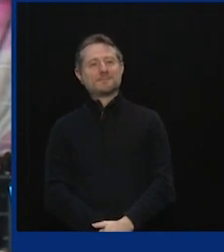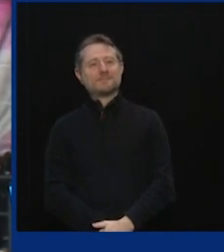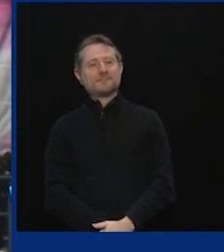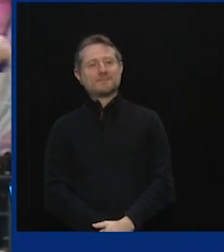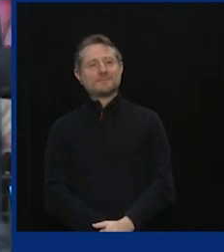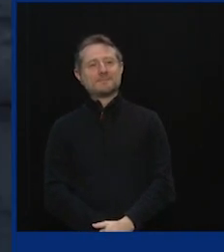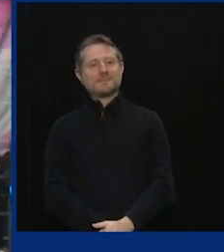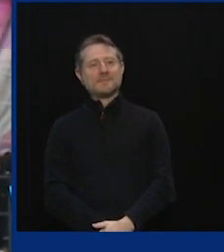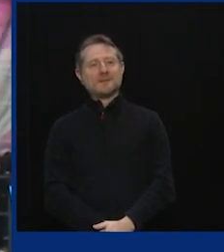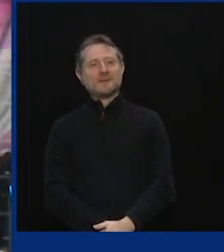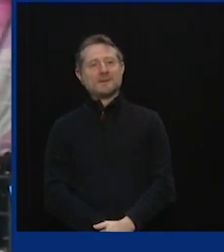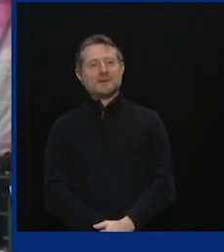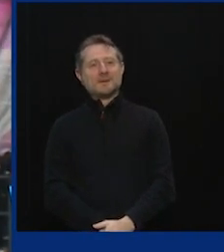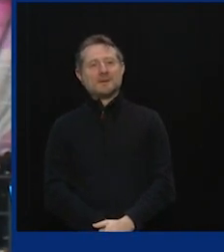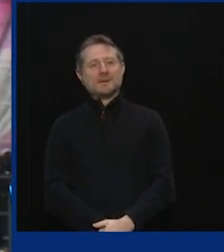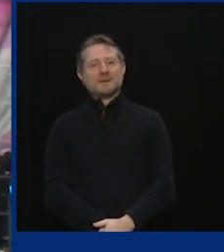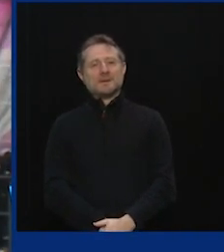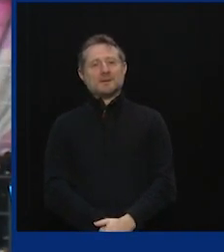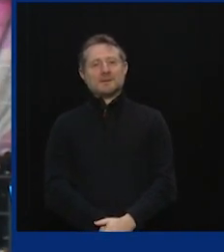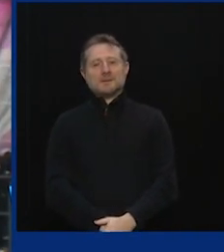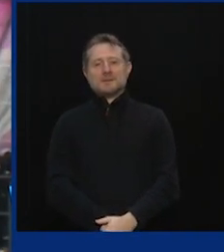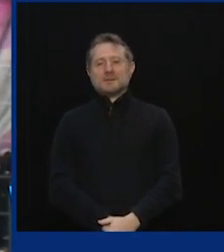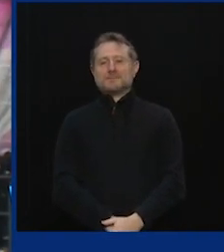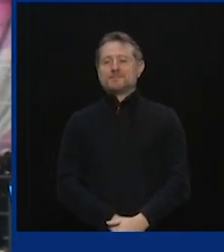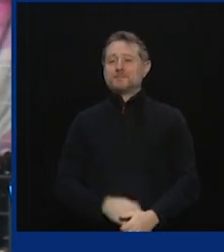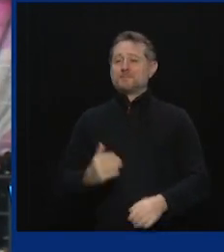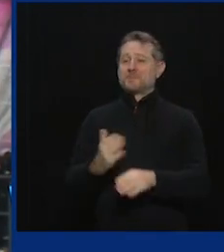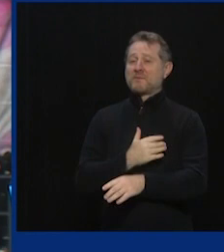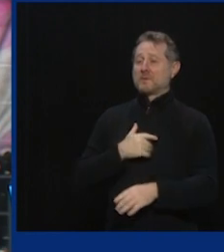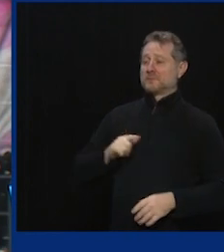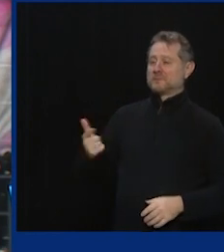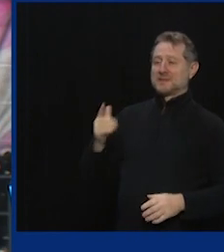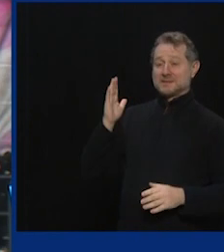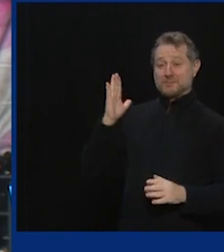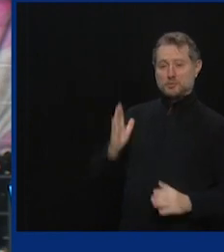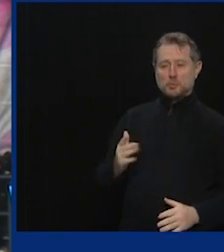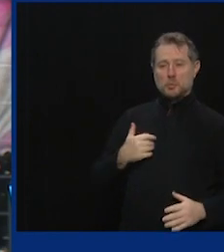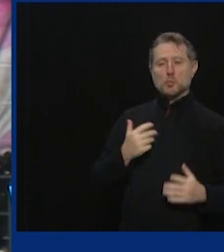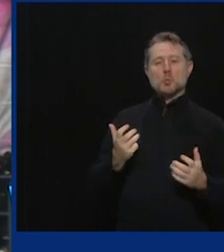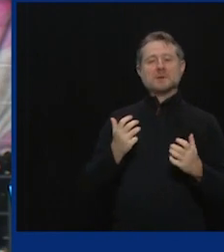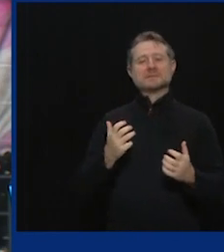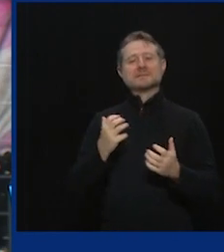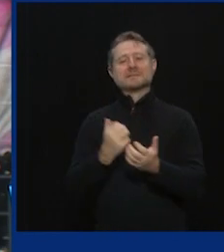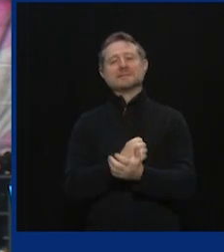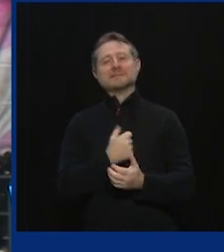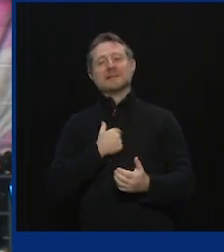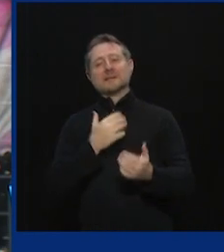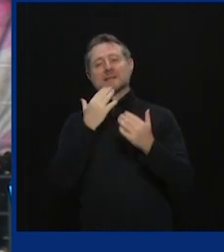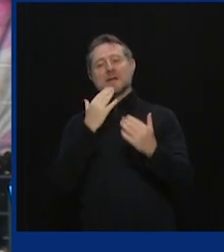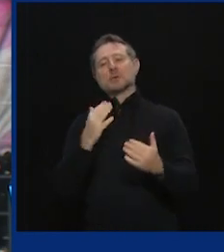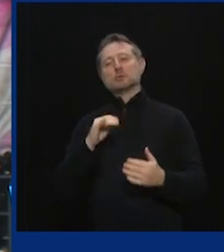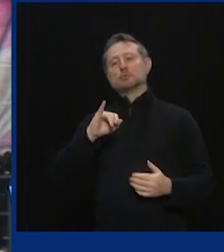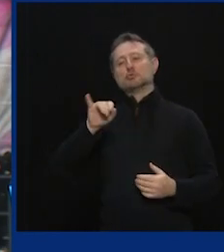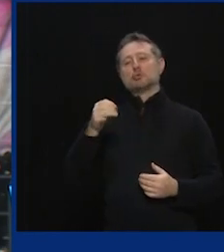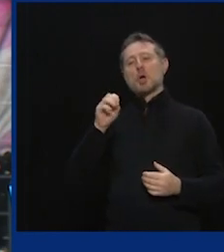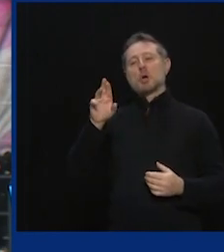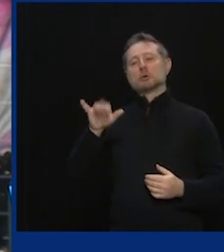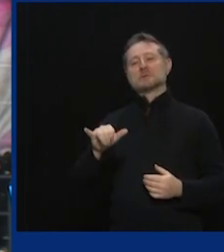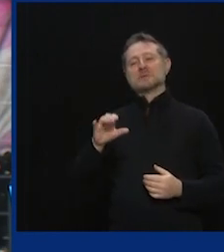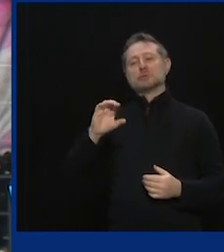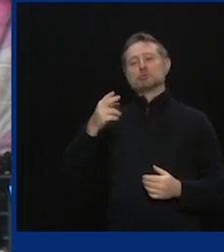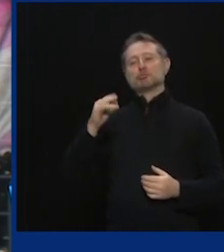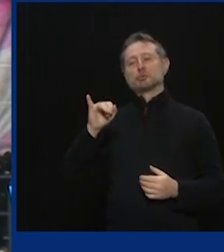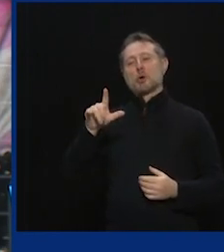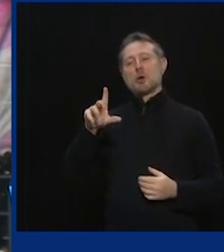So before I announce our next speaker, I just would like to really thank Jerry Charles and the staff